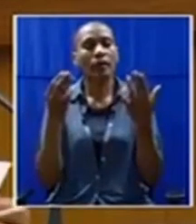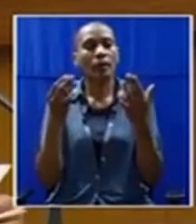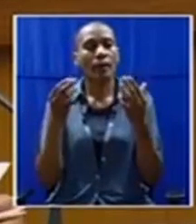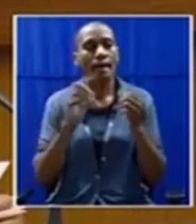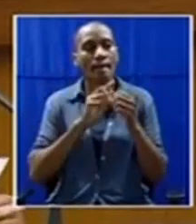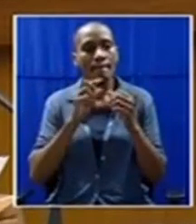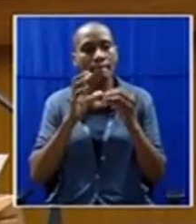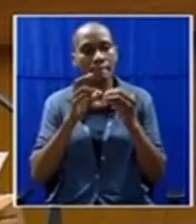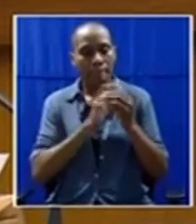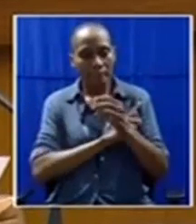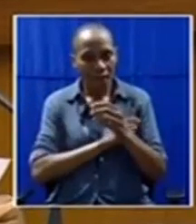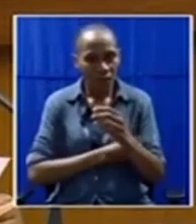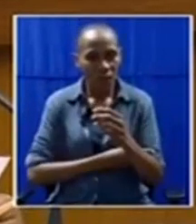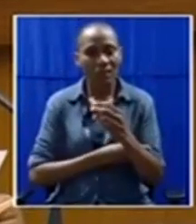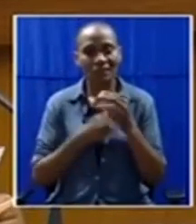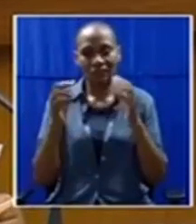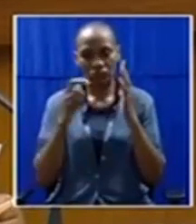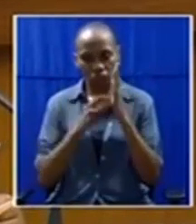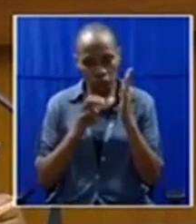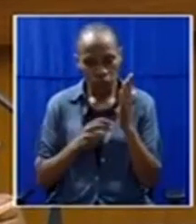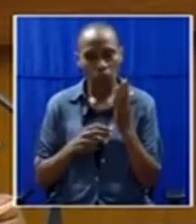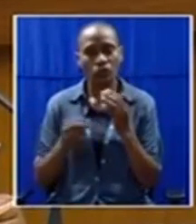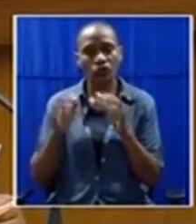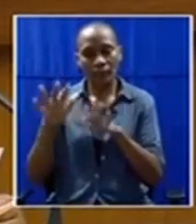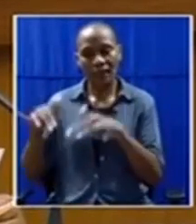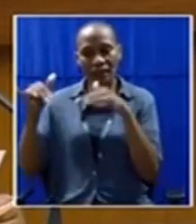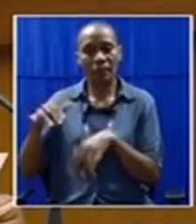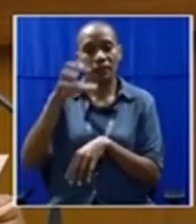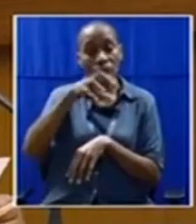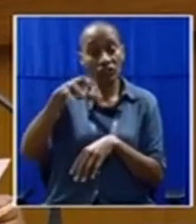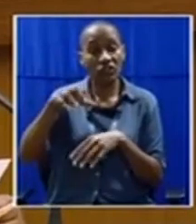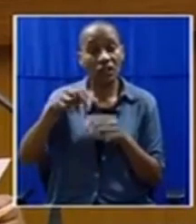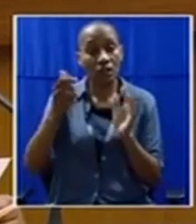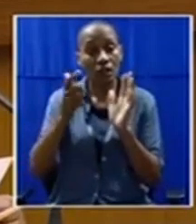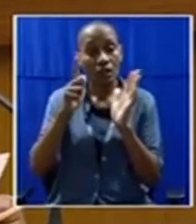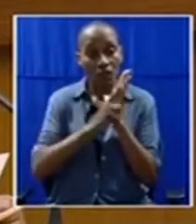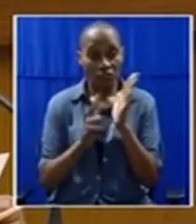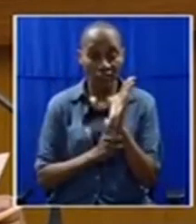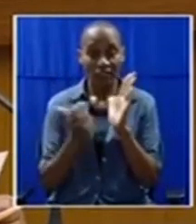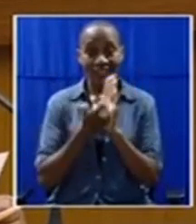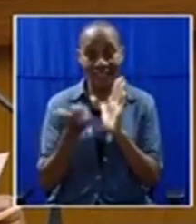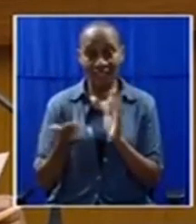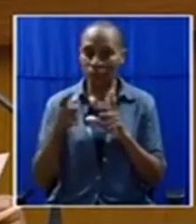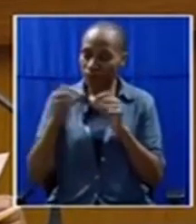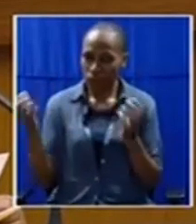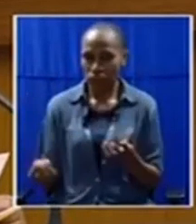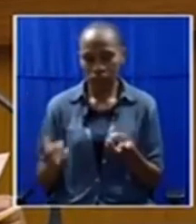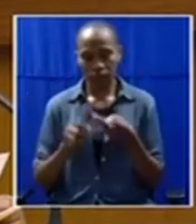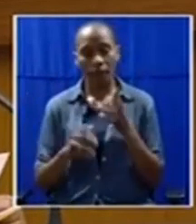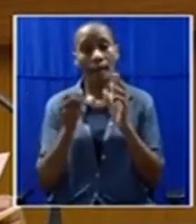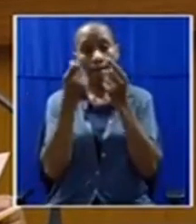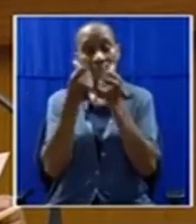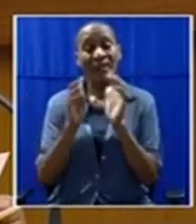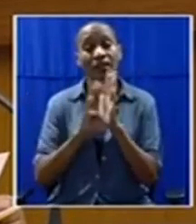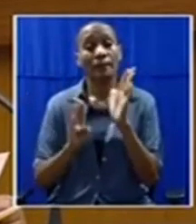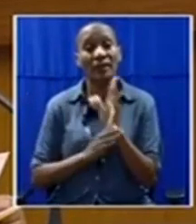of Parliament and Provincial Legislatures Act. Also, the Money Bills Amendment